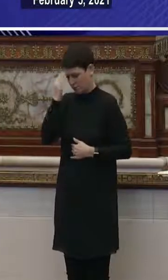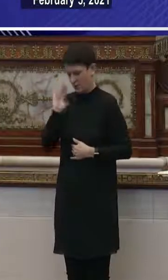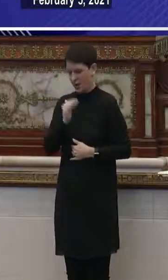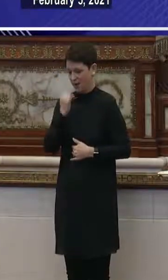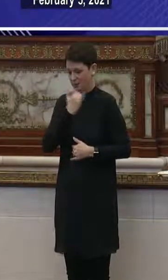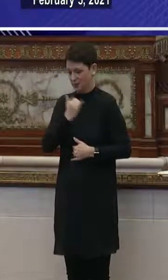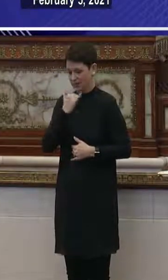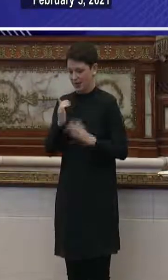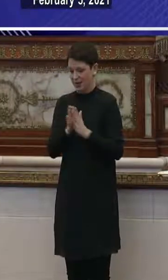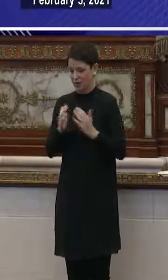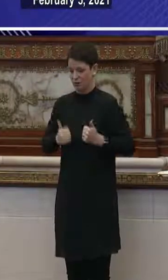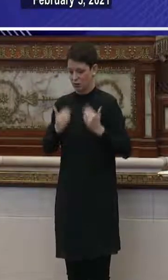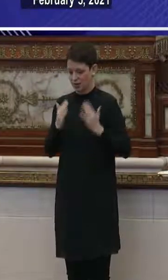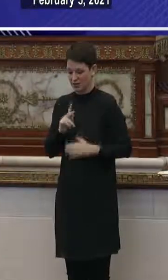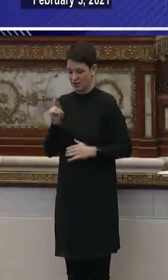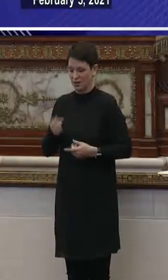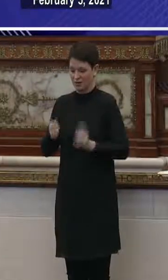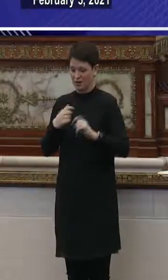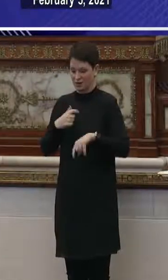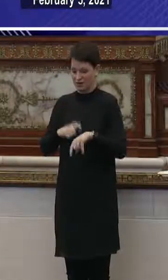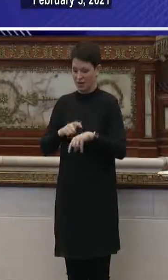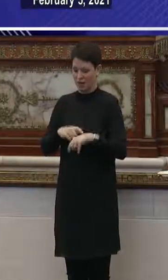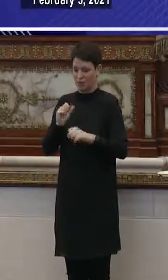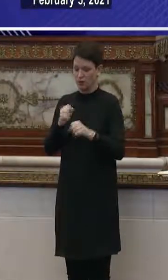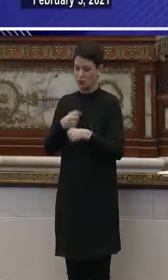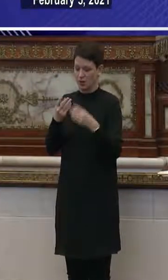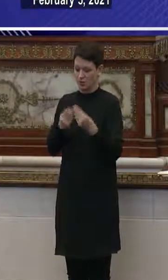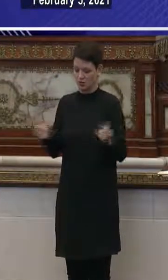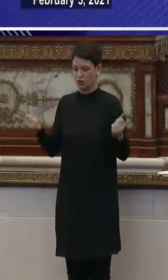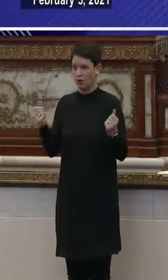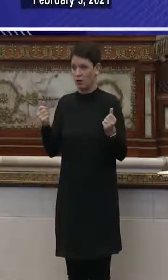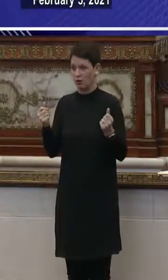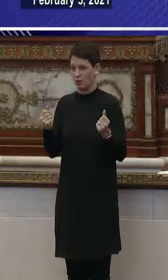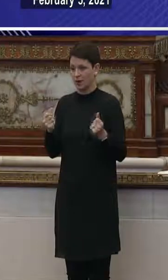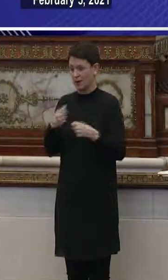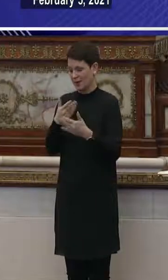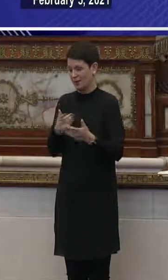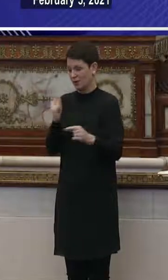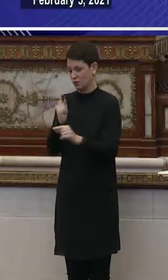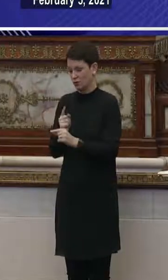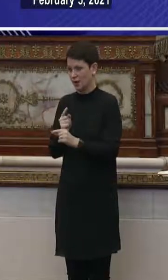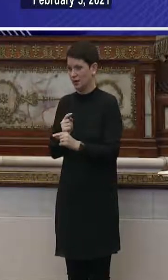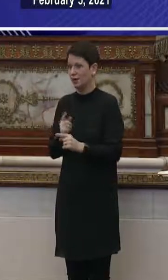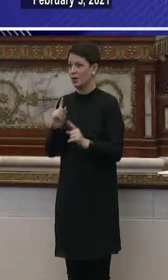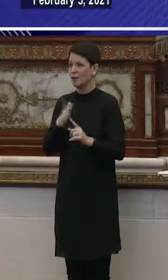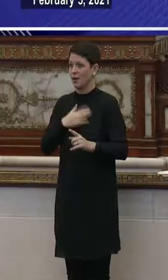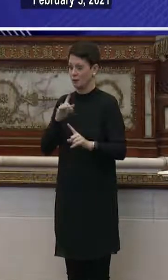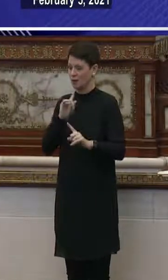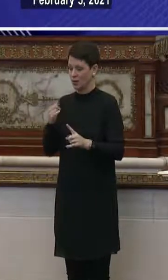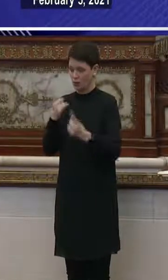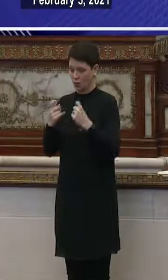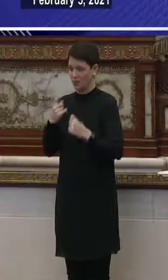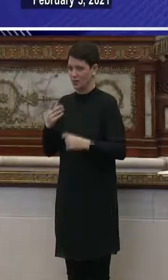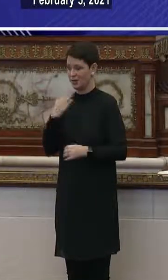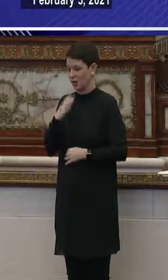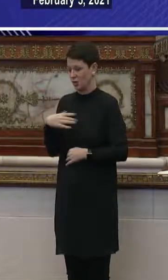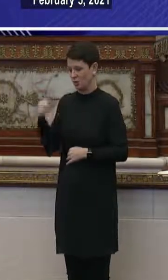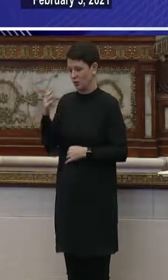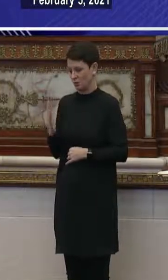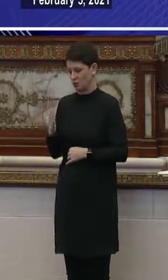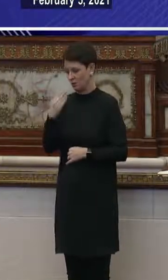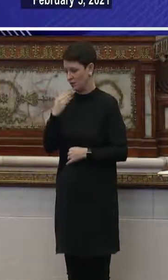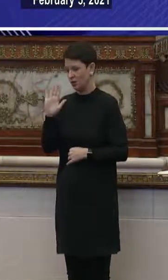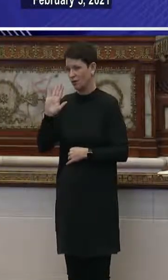ask the residents of Philadelphia allow us the time to make things right. I'm happy to answer any of your questions. Well, thank you, Commissioner, and I thank